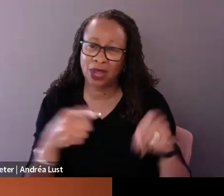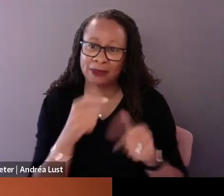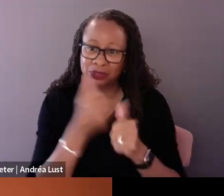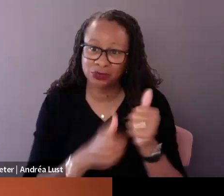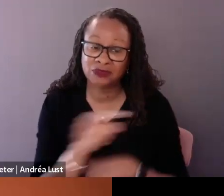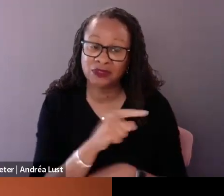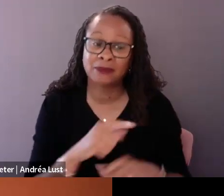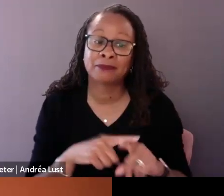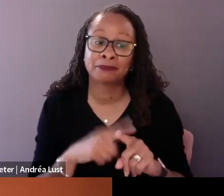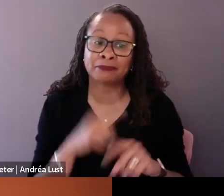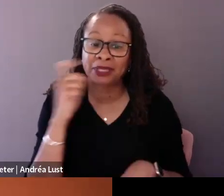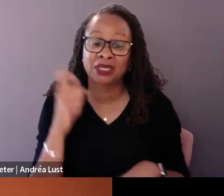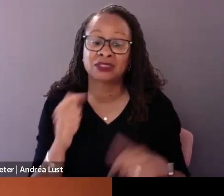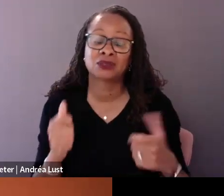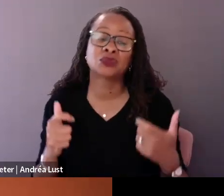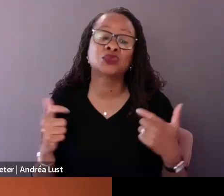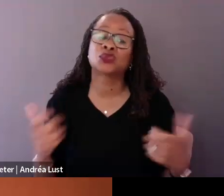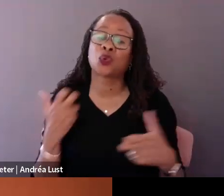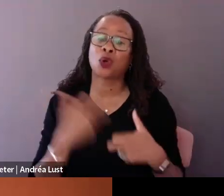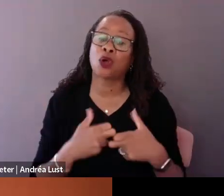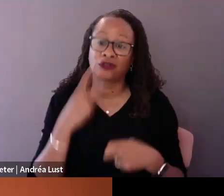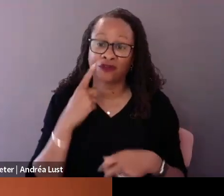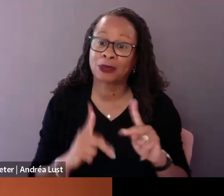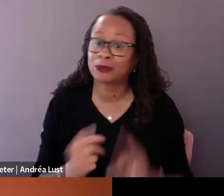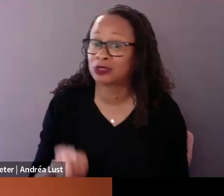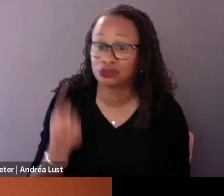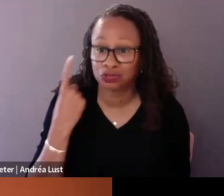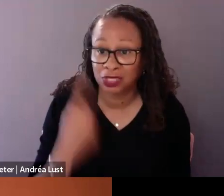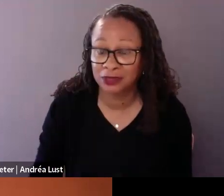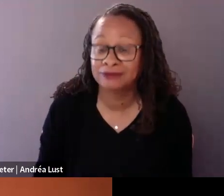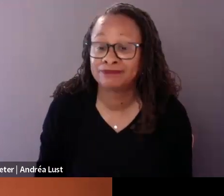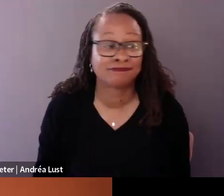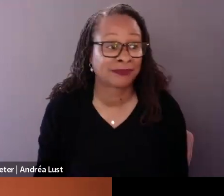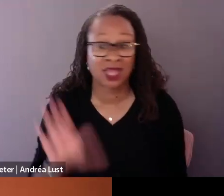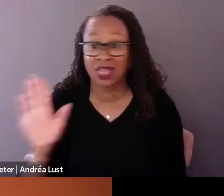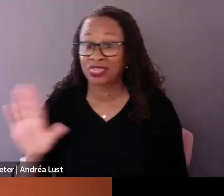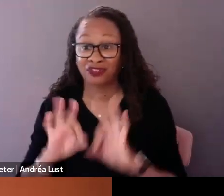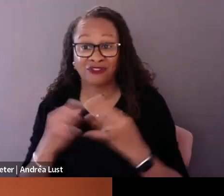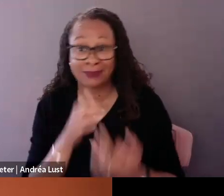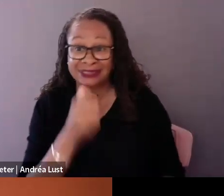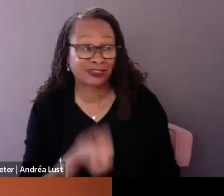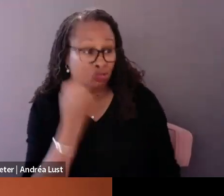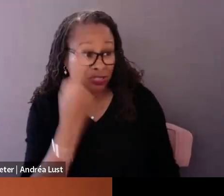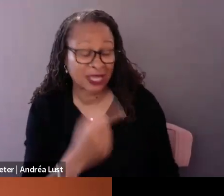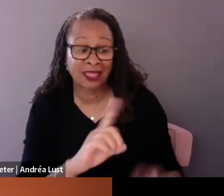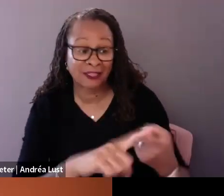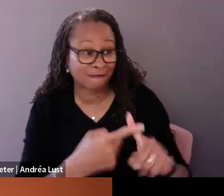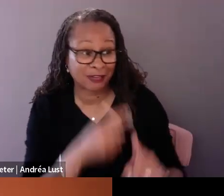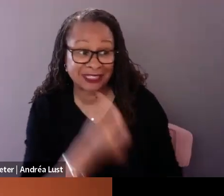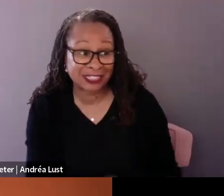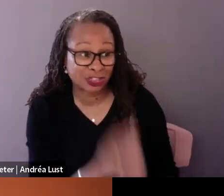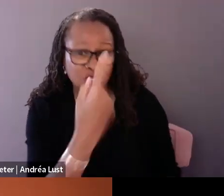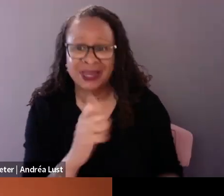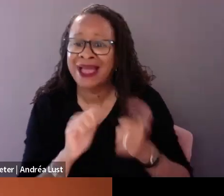because it was so hard for people to understand. It was so hard for their families to understand, for their friends, what, you know, how did this